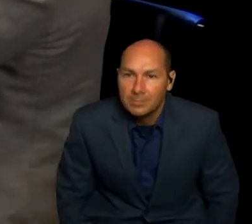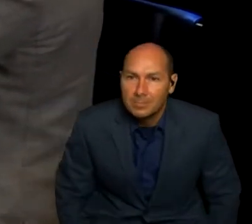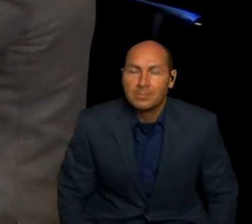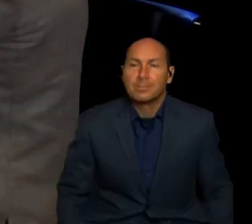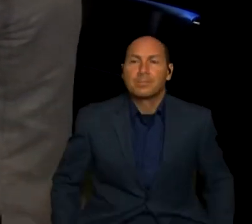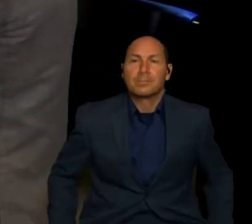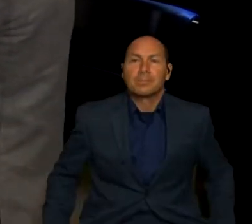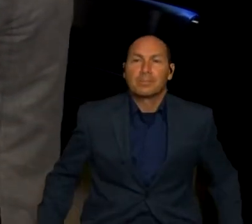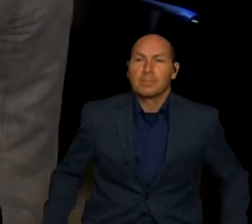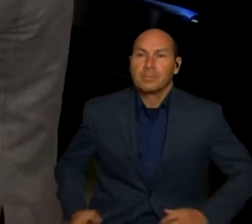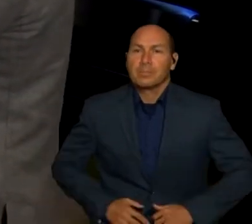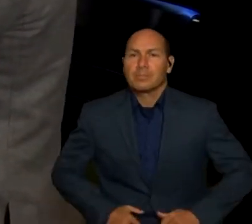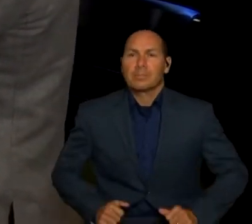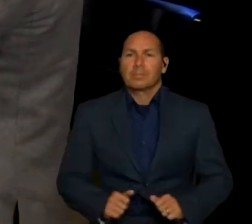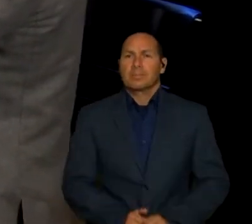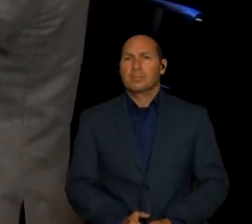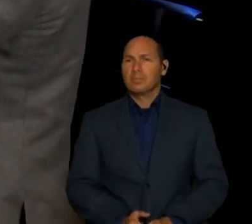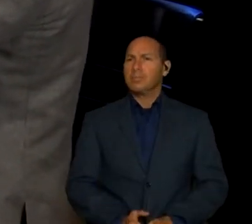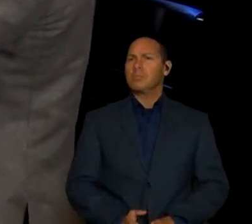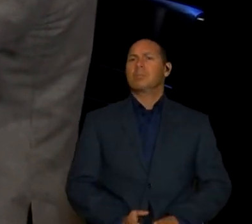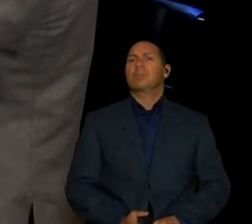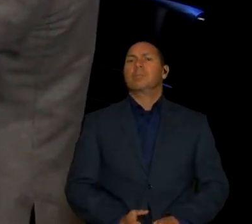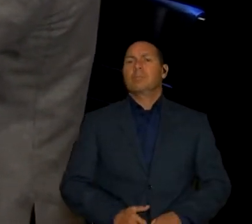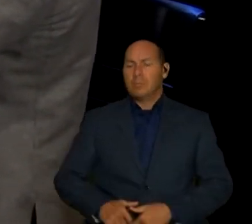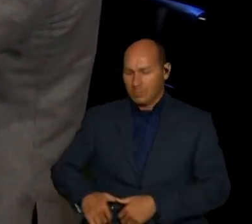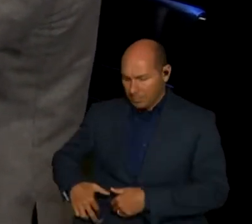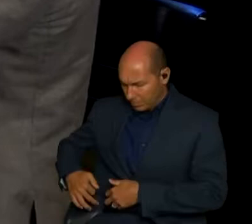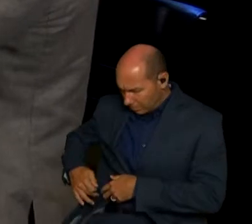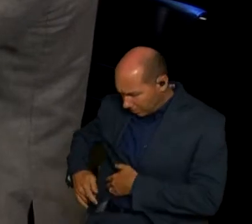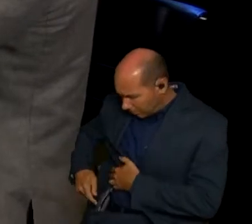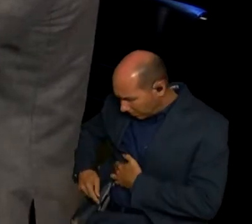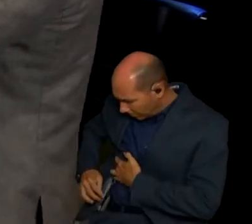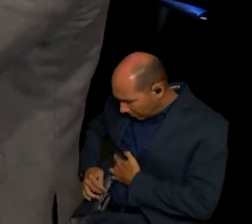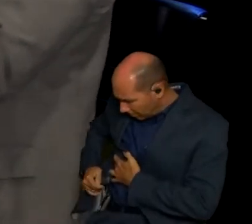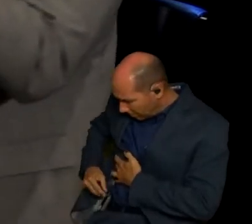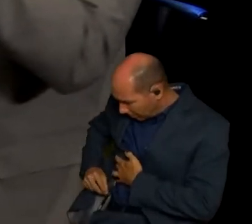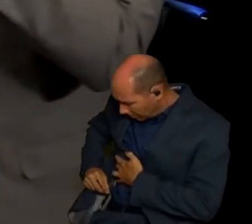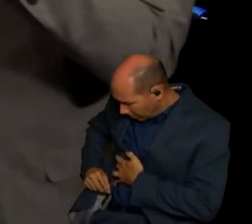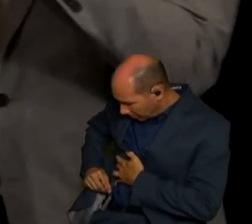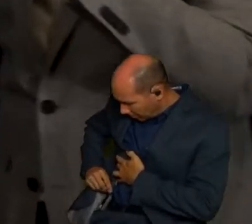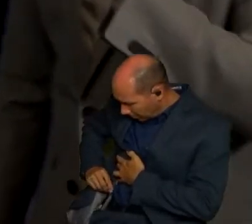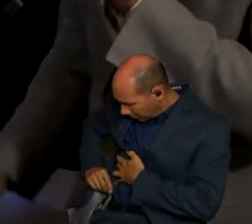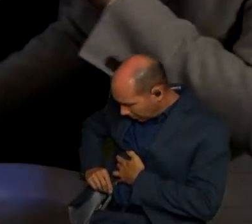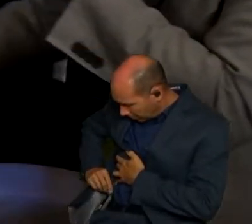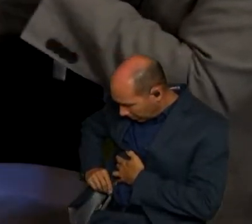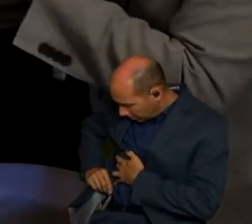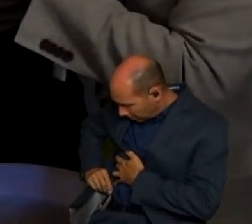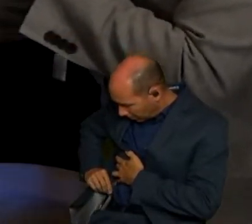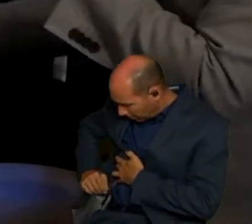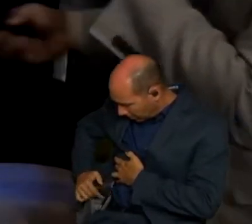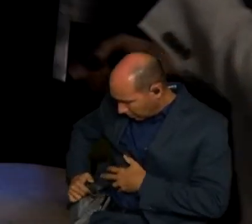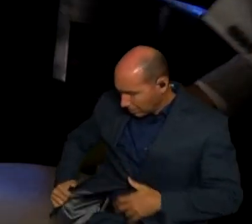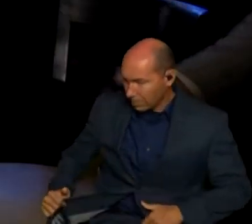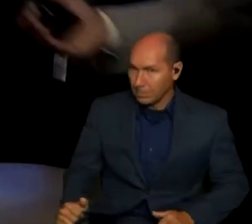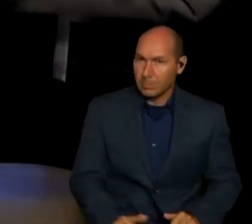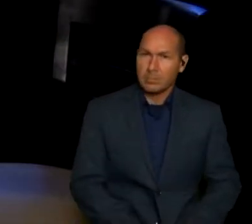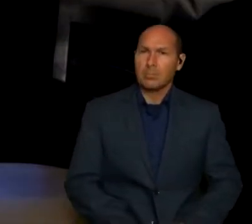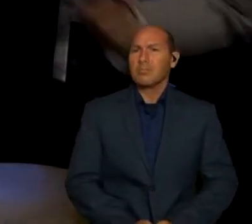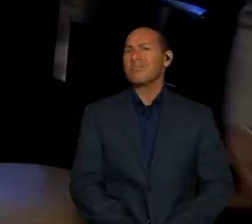we'll wait until the panel it's done, or you're good? I'm good. Thank you. Thank you very much for your presentation, Arnaldo. All right. So,